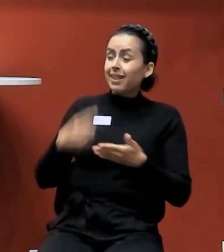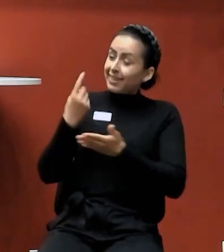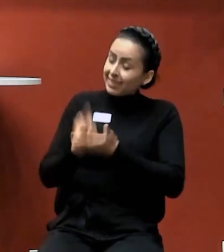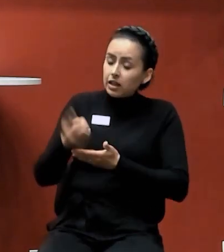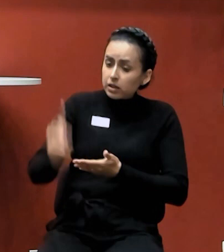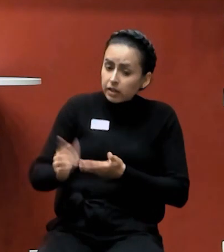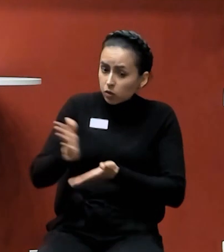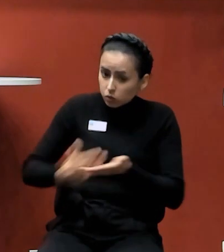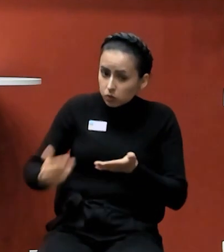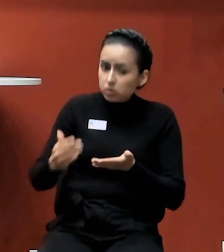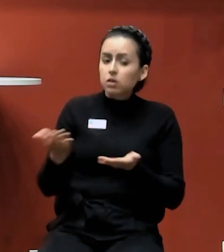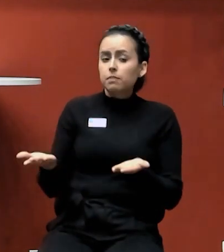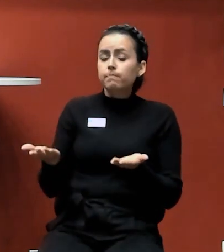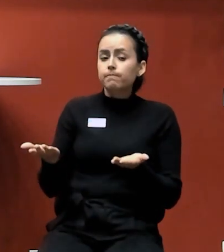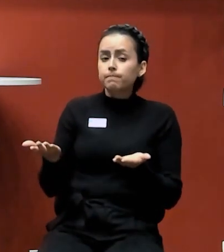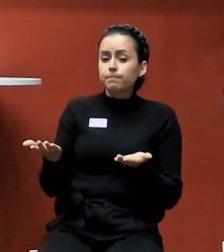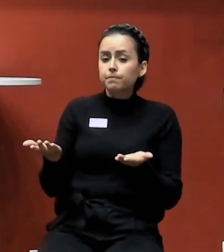important part.